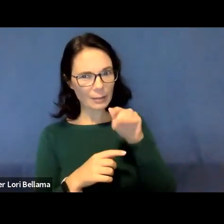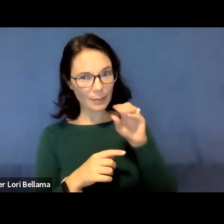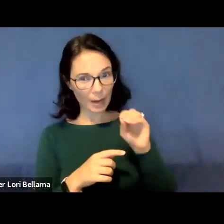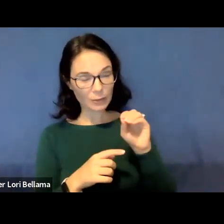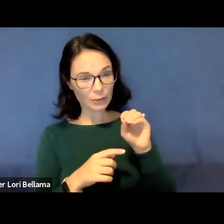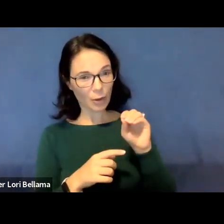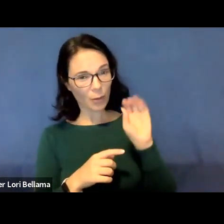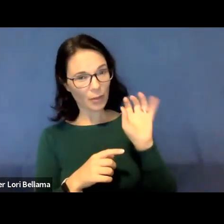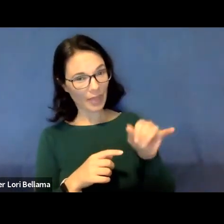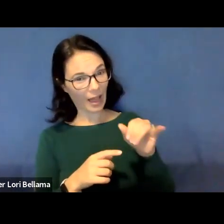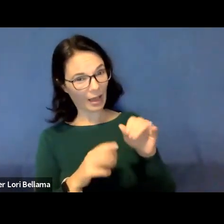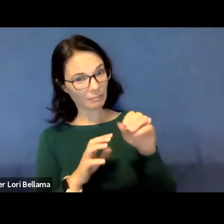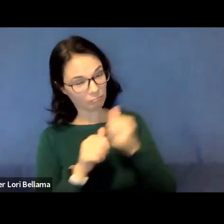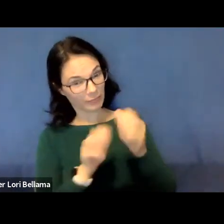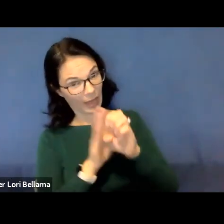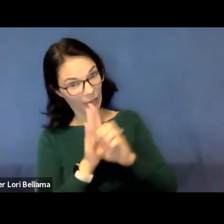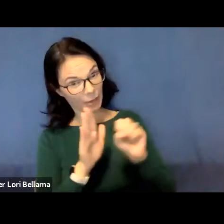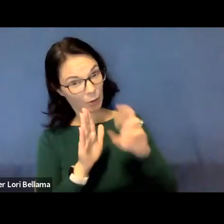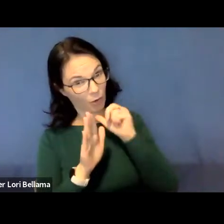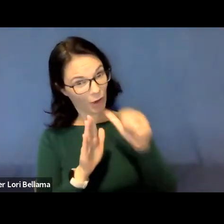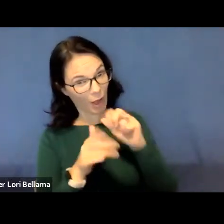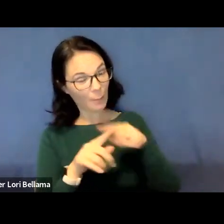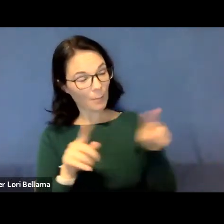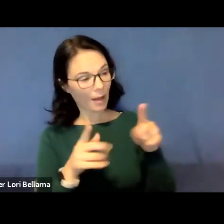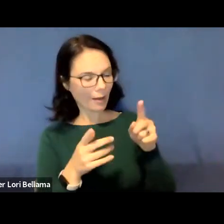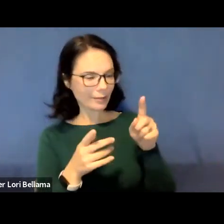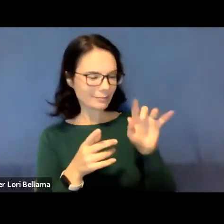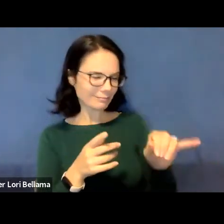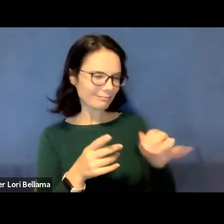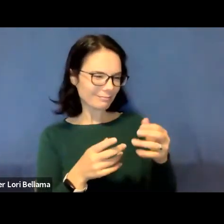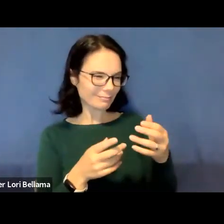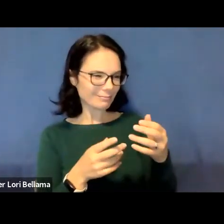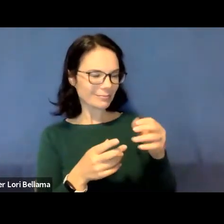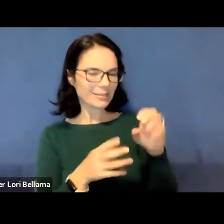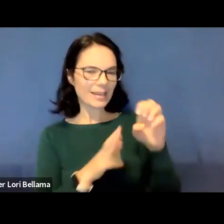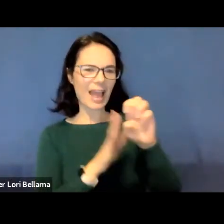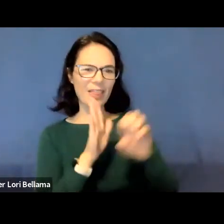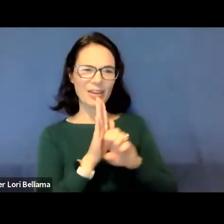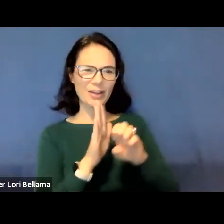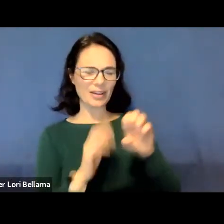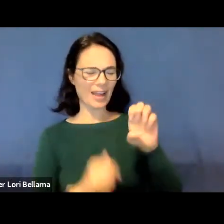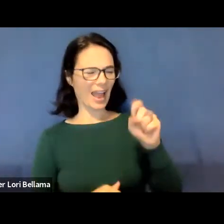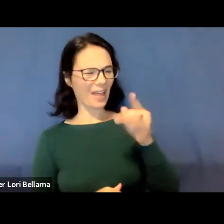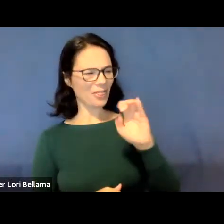name. That was my favorite. I don't know if anyone saw that. Ethical Vasquez.